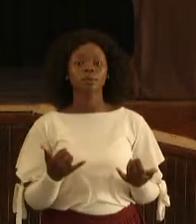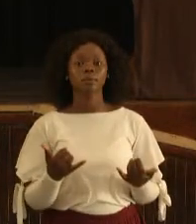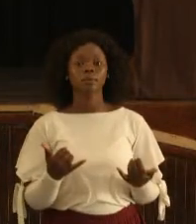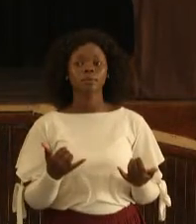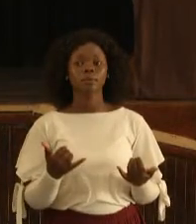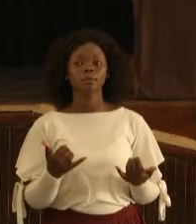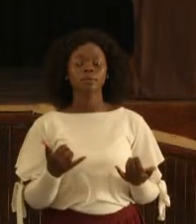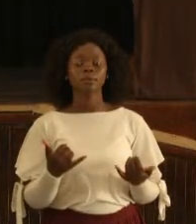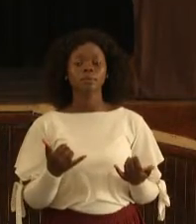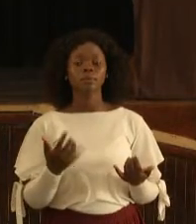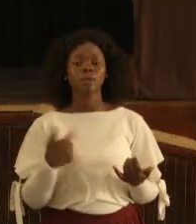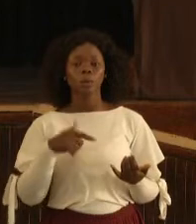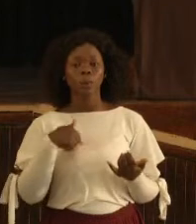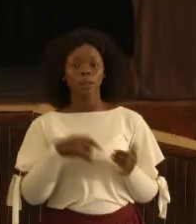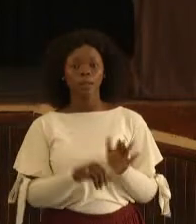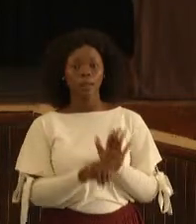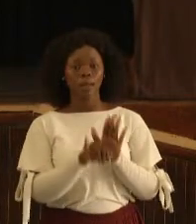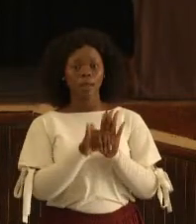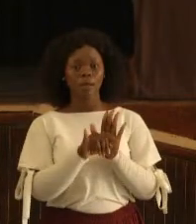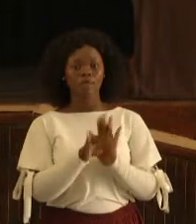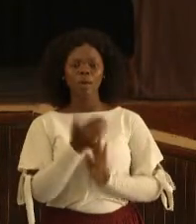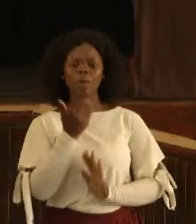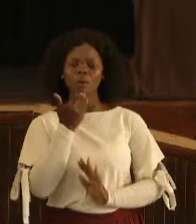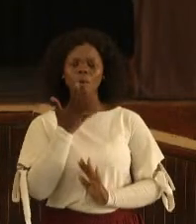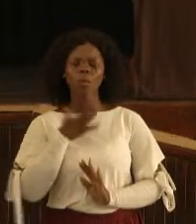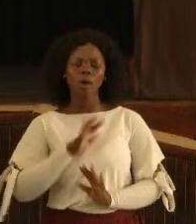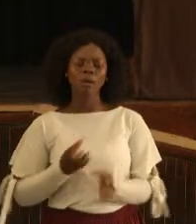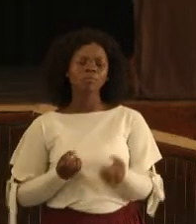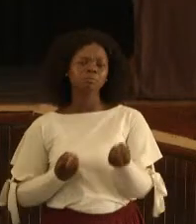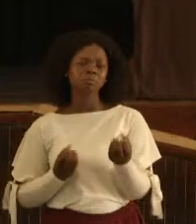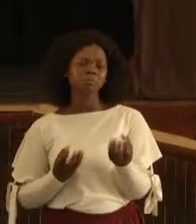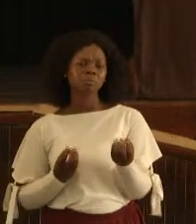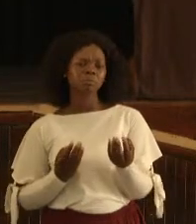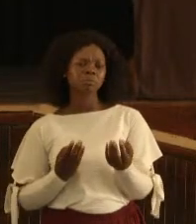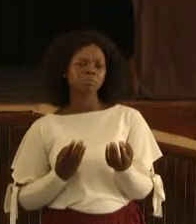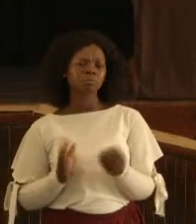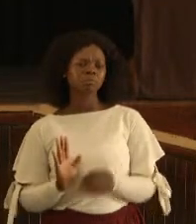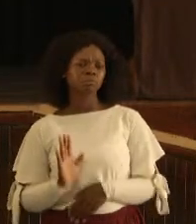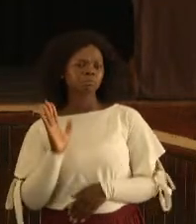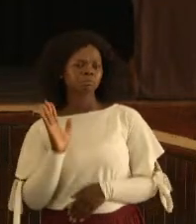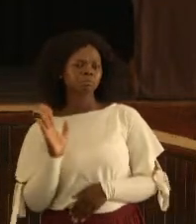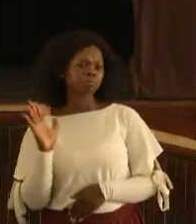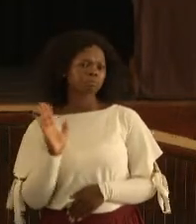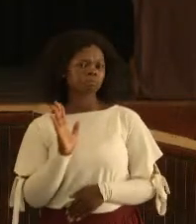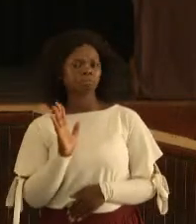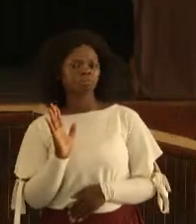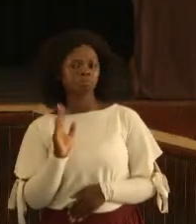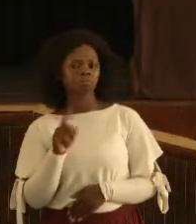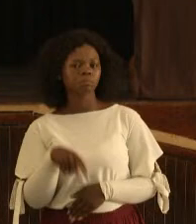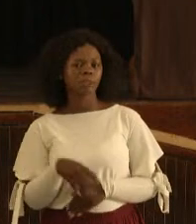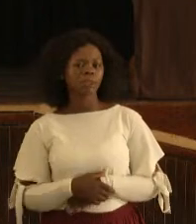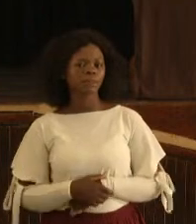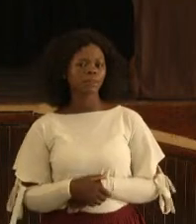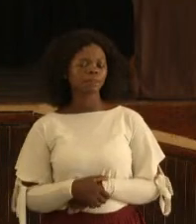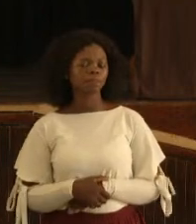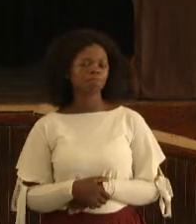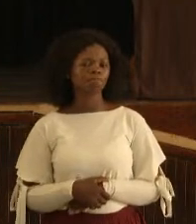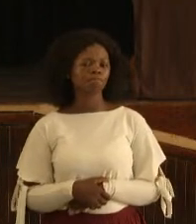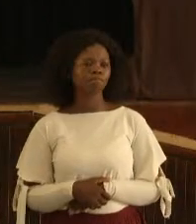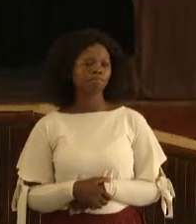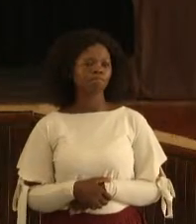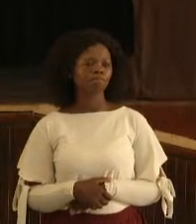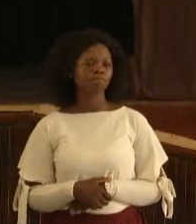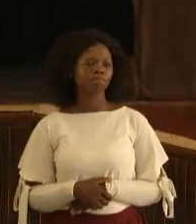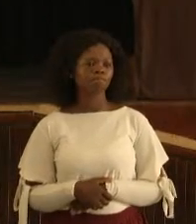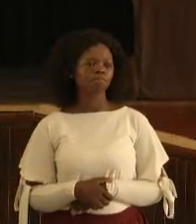si-identify izandla zabantu abaredi ukunika input apha ngaphambili. Let us therefore proceed